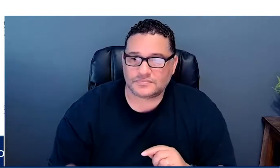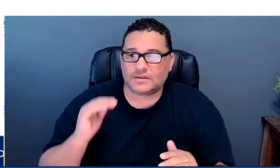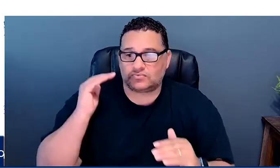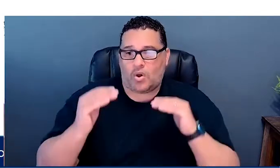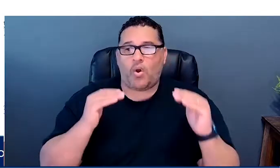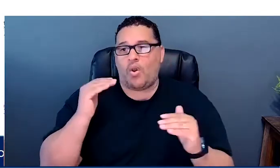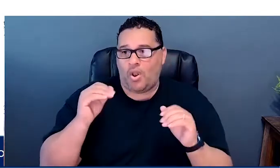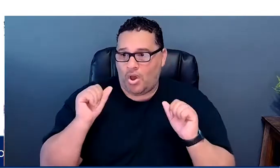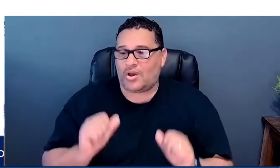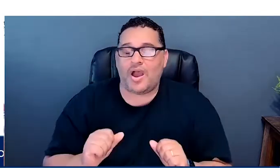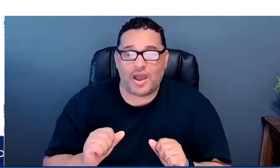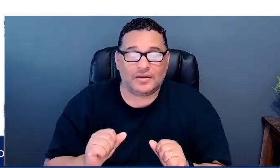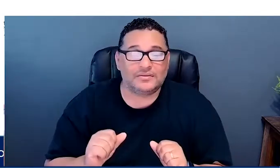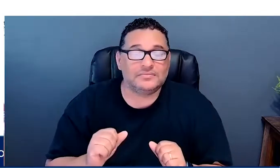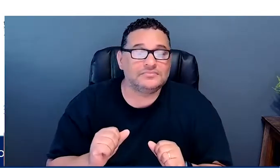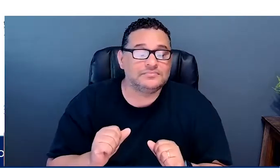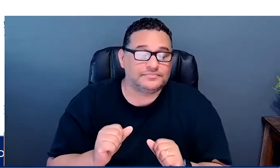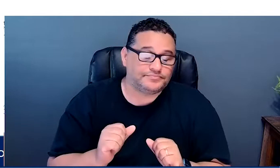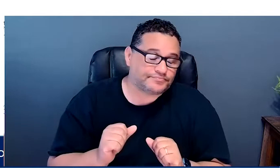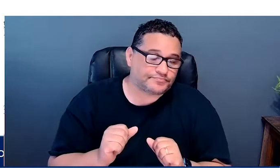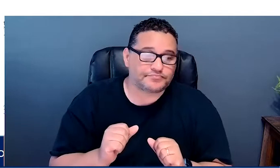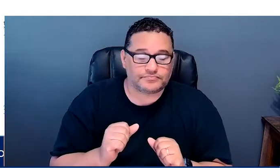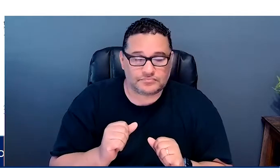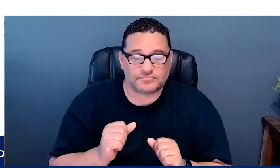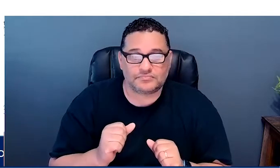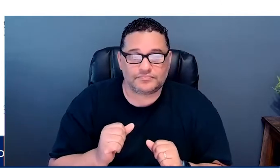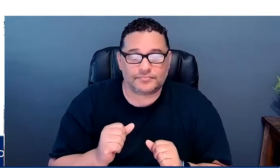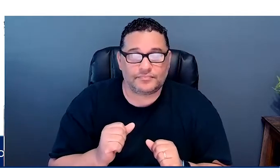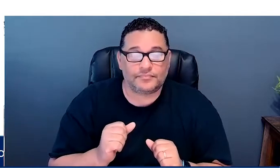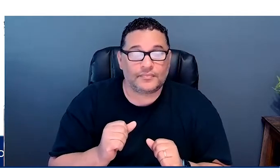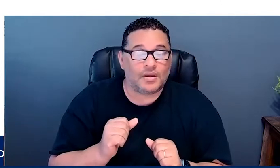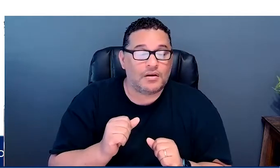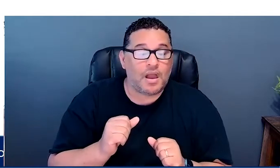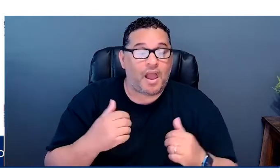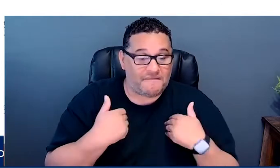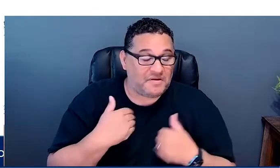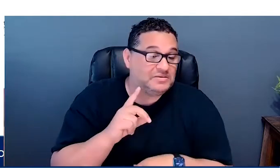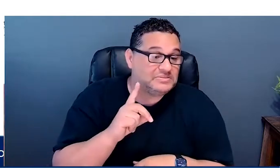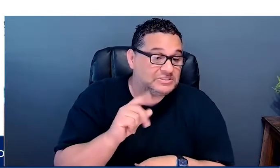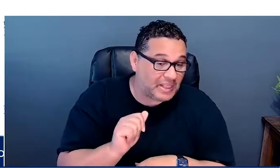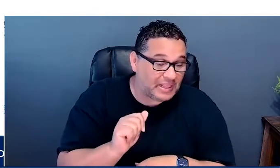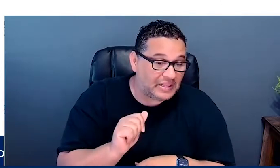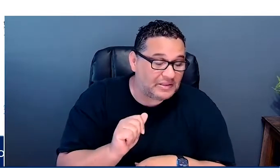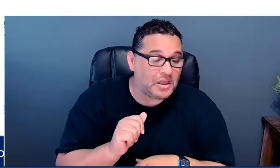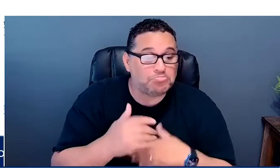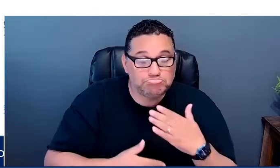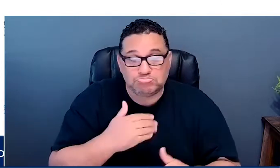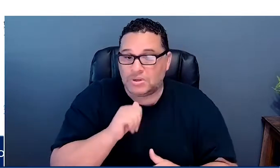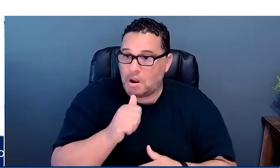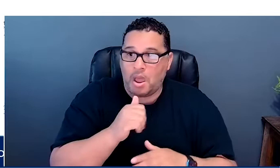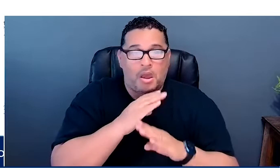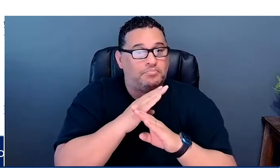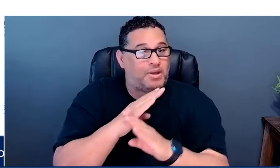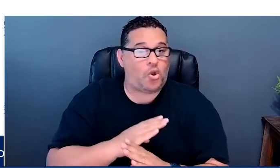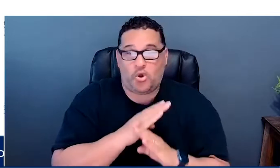go from having a disability that doesn't create a barrier to that